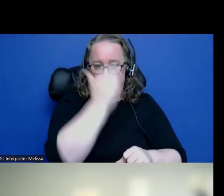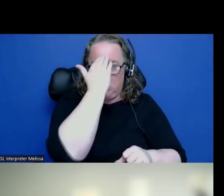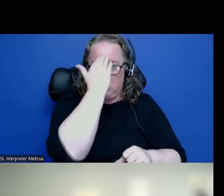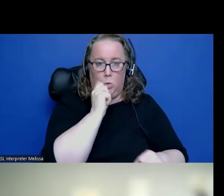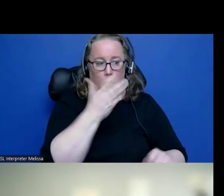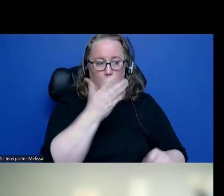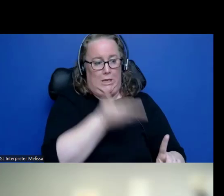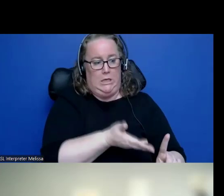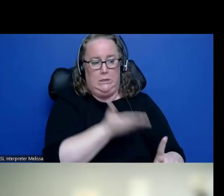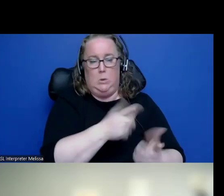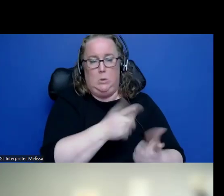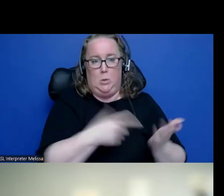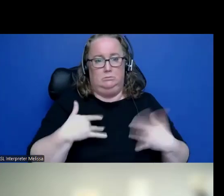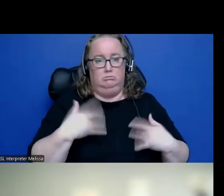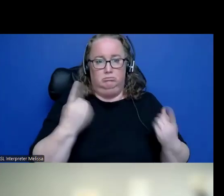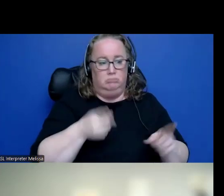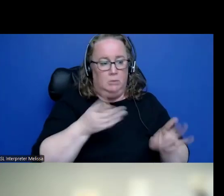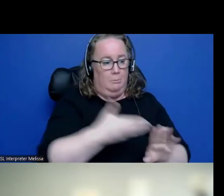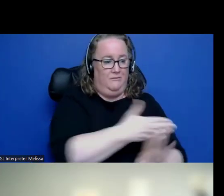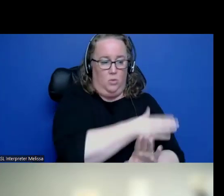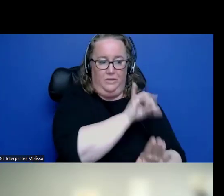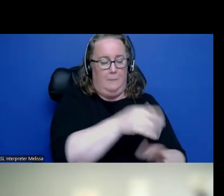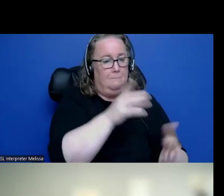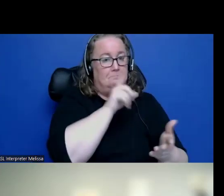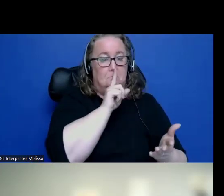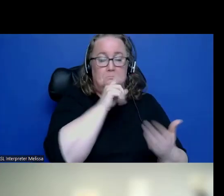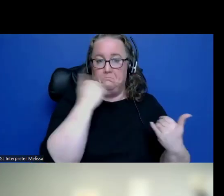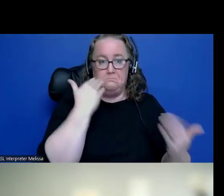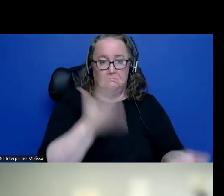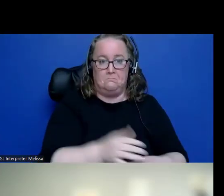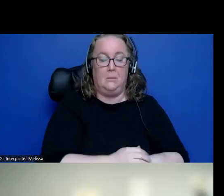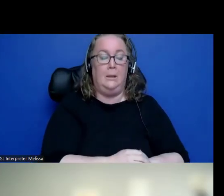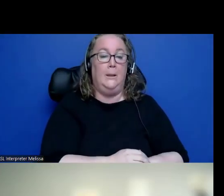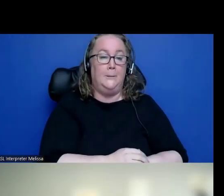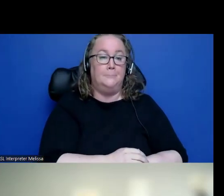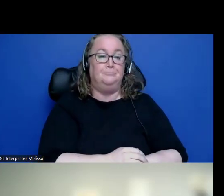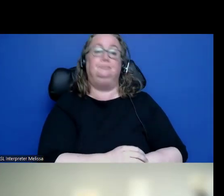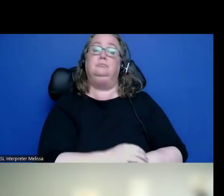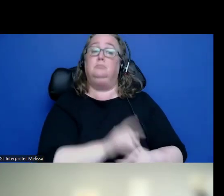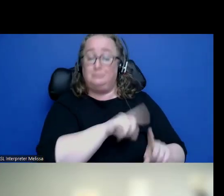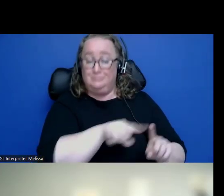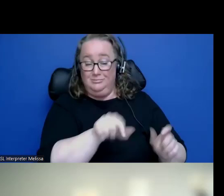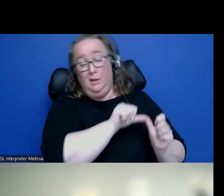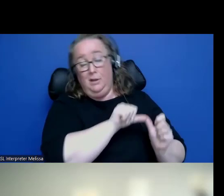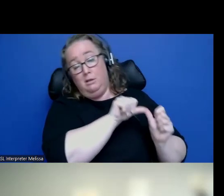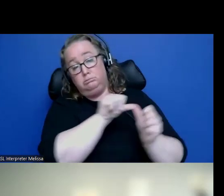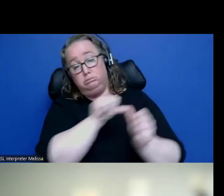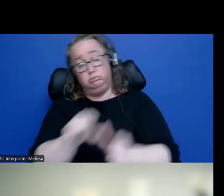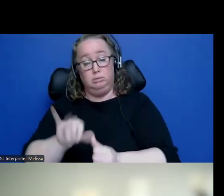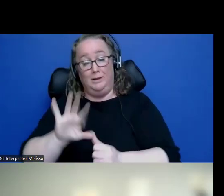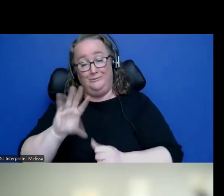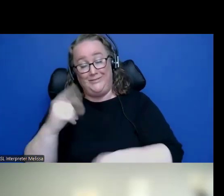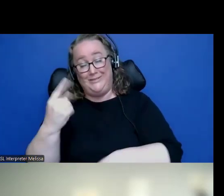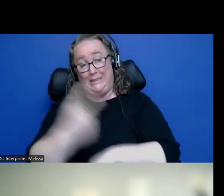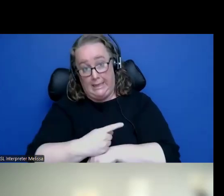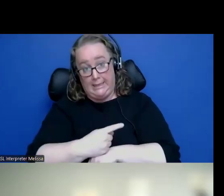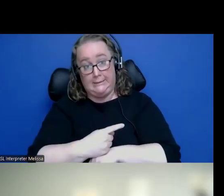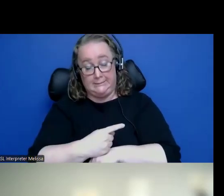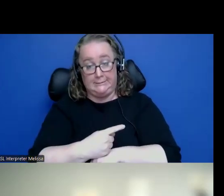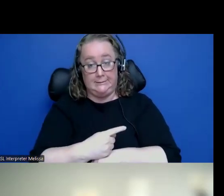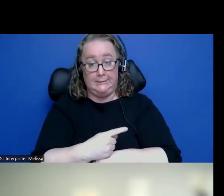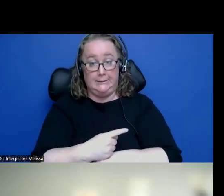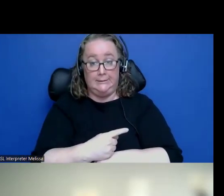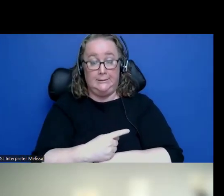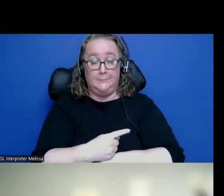and his mental health history. For 50 days thereafter,